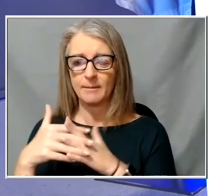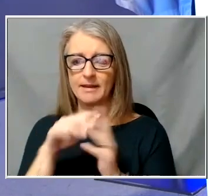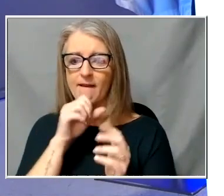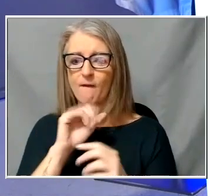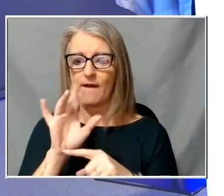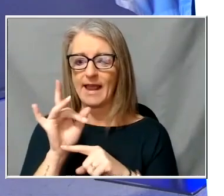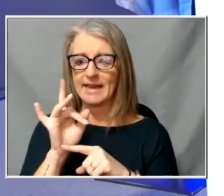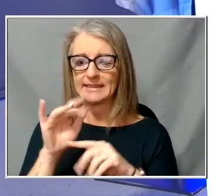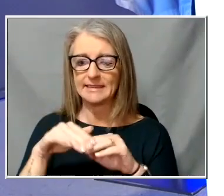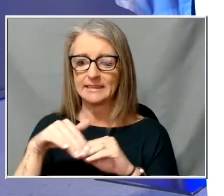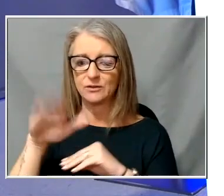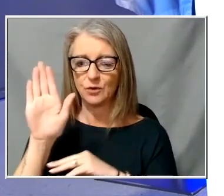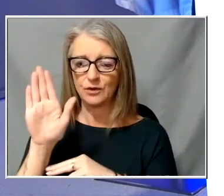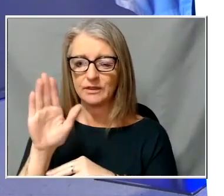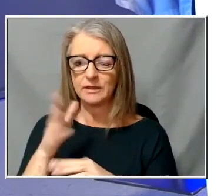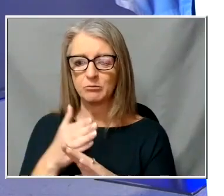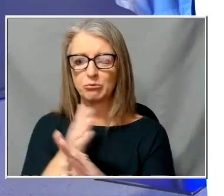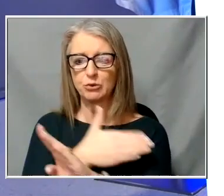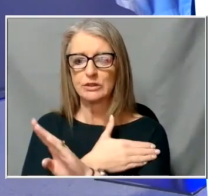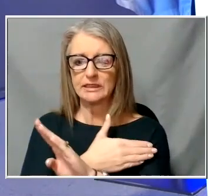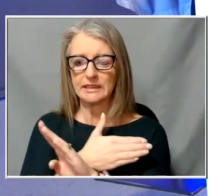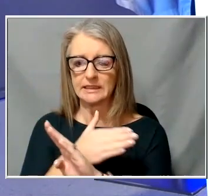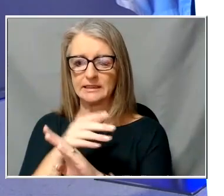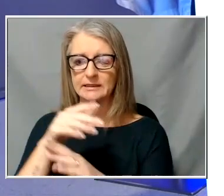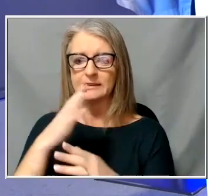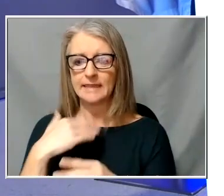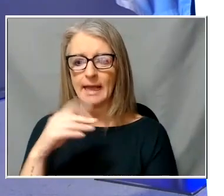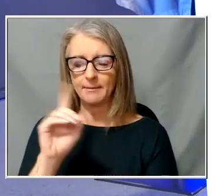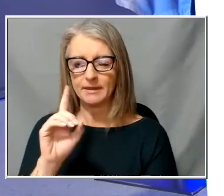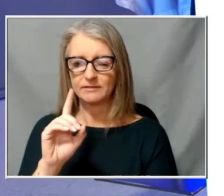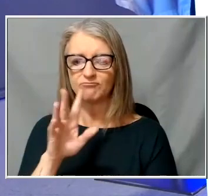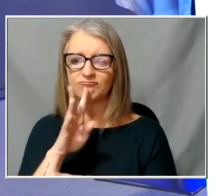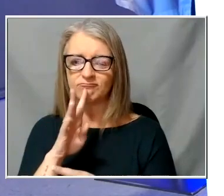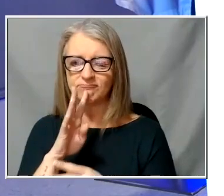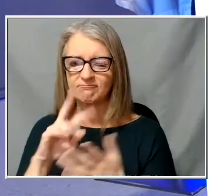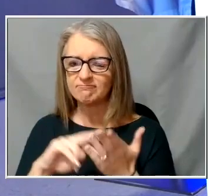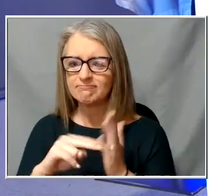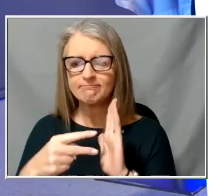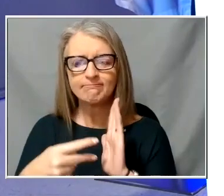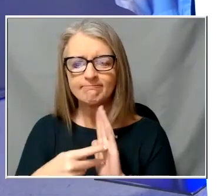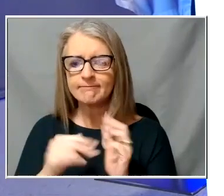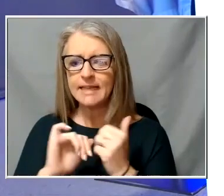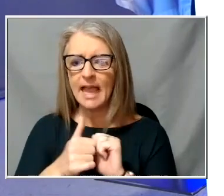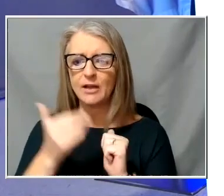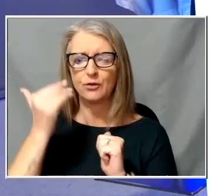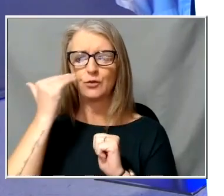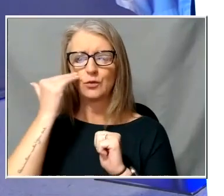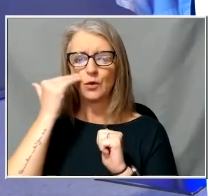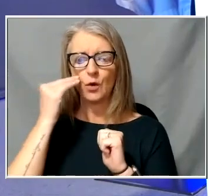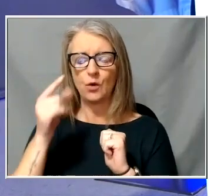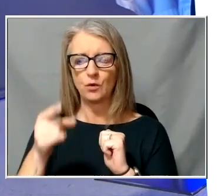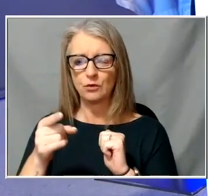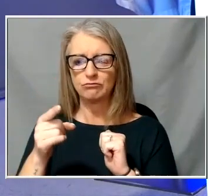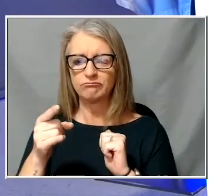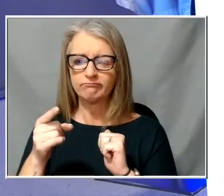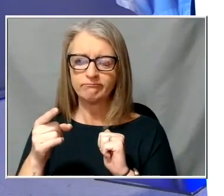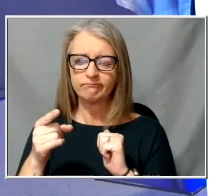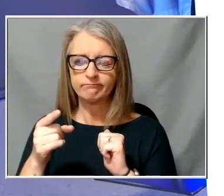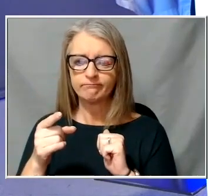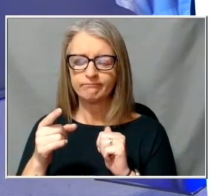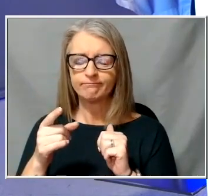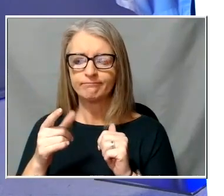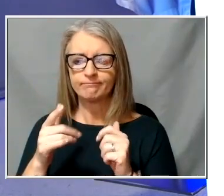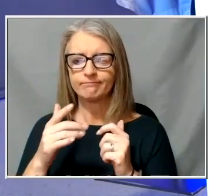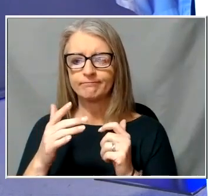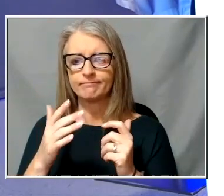older had pre-diabetes. So I want to talk exactly what that is and how you would know that you were lined up